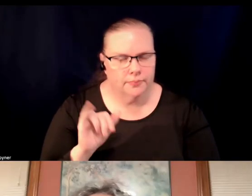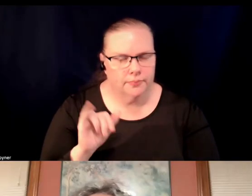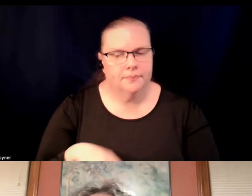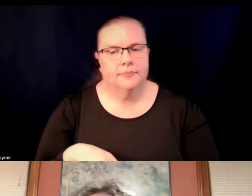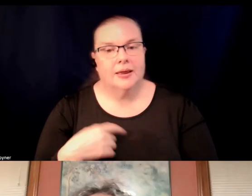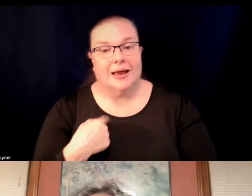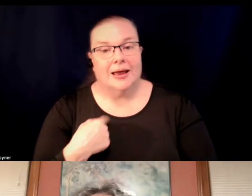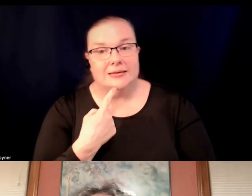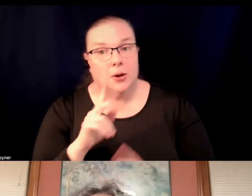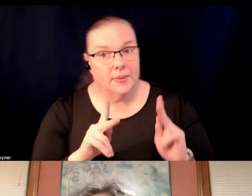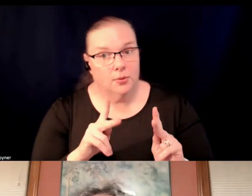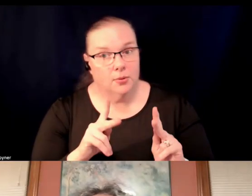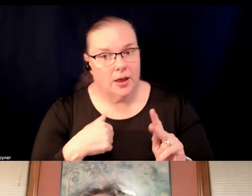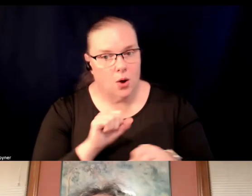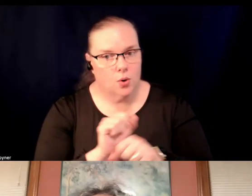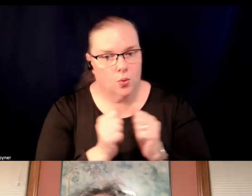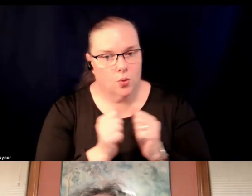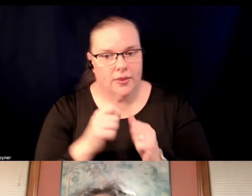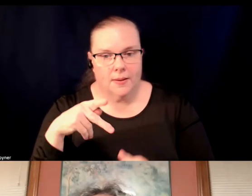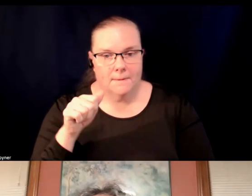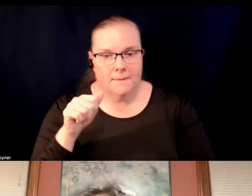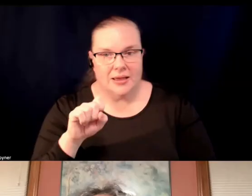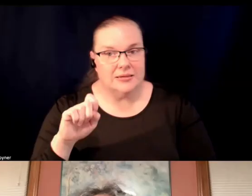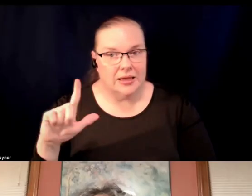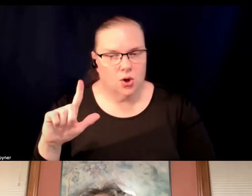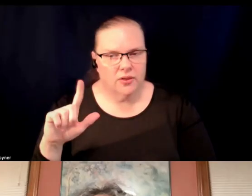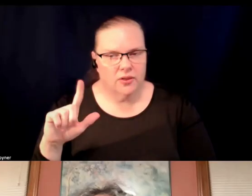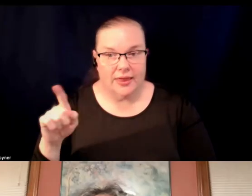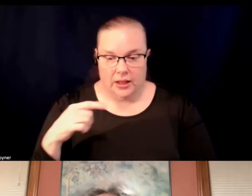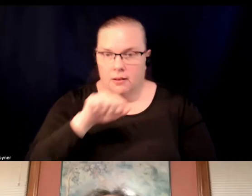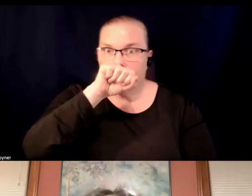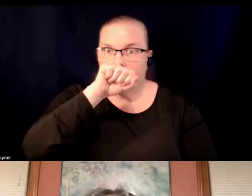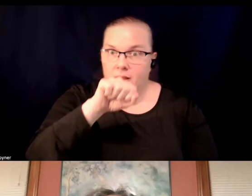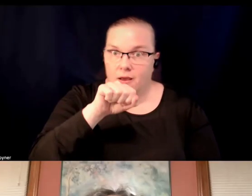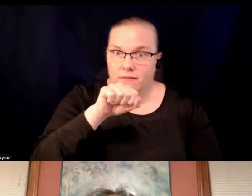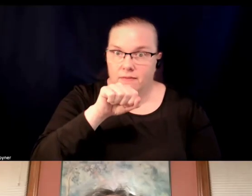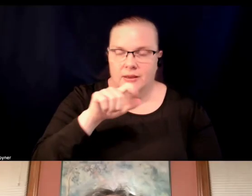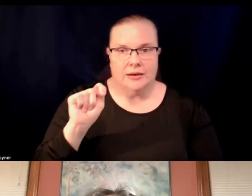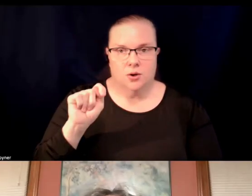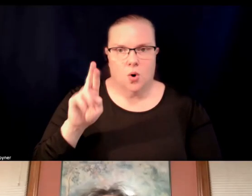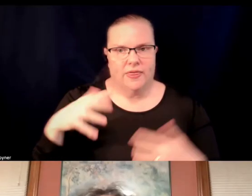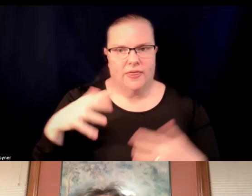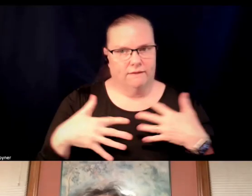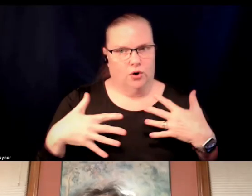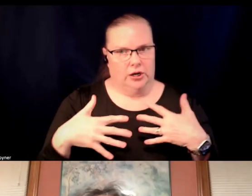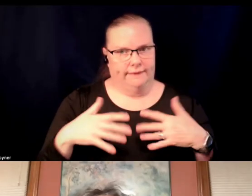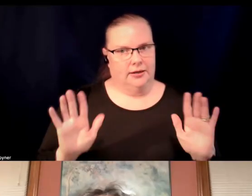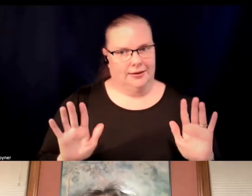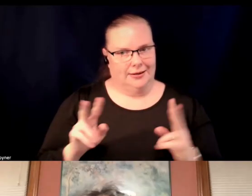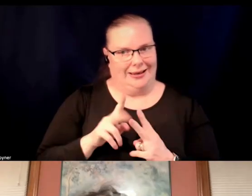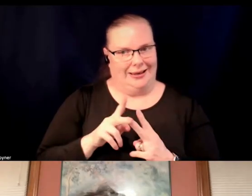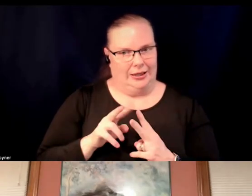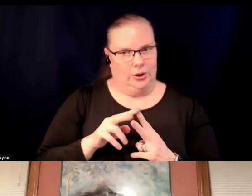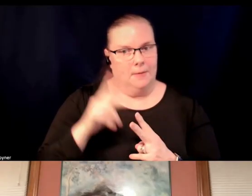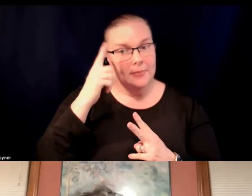work with pastel, it's like two reactions. Either they like love the medium or they're like afraid of it because it